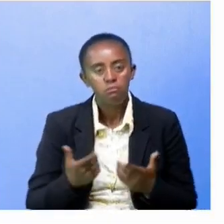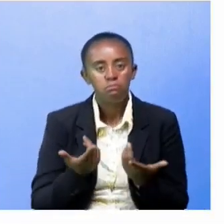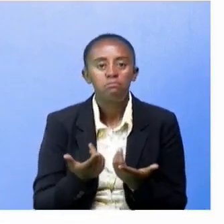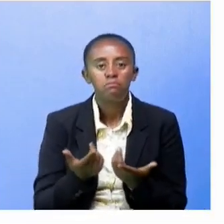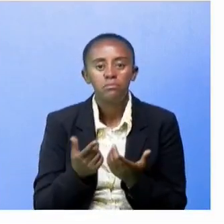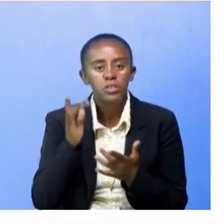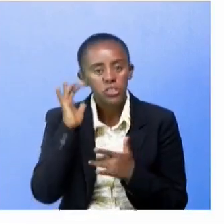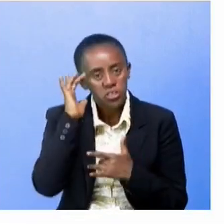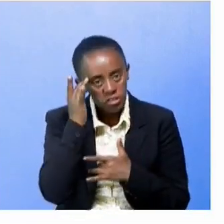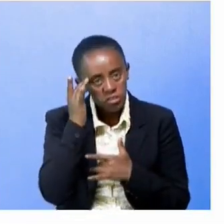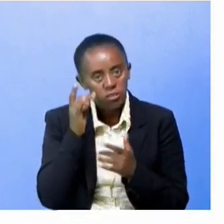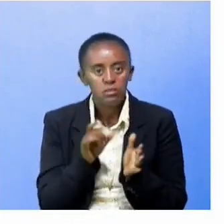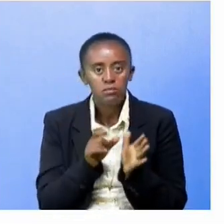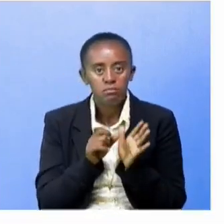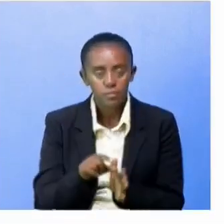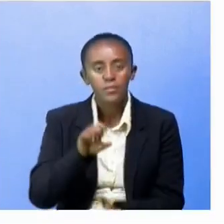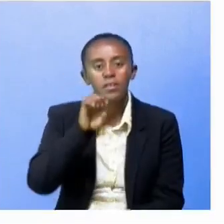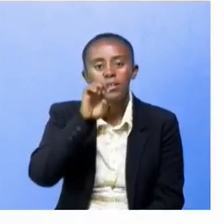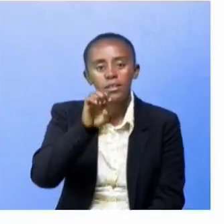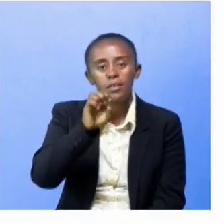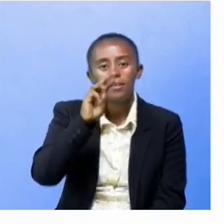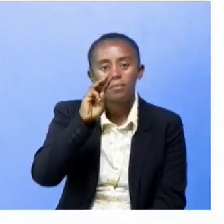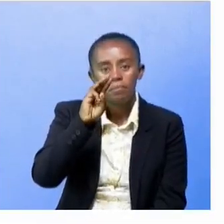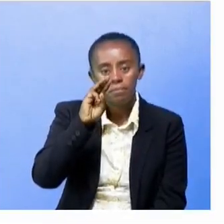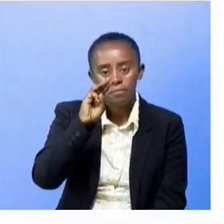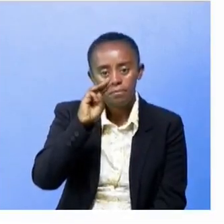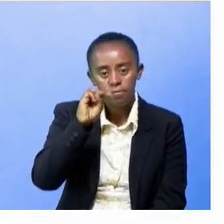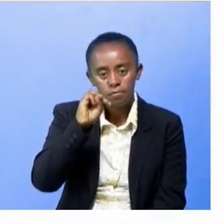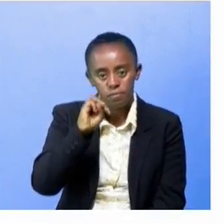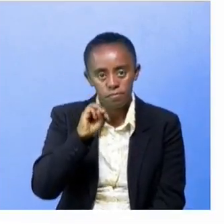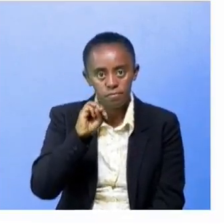like emphysema